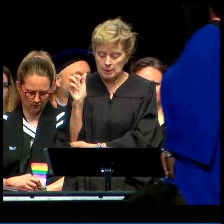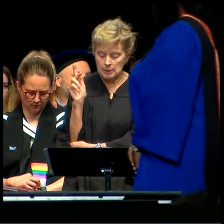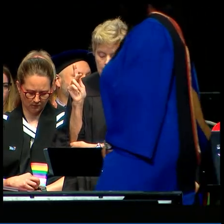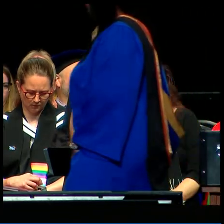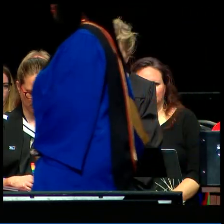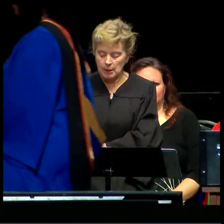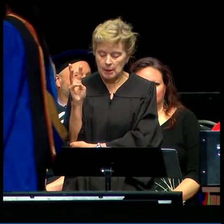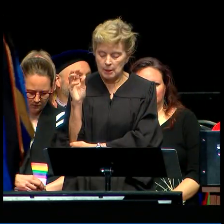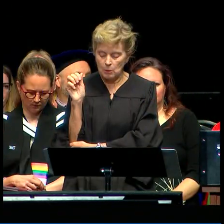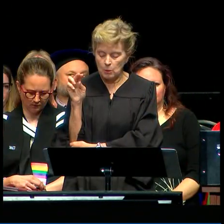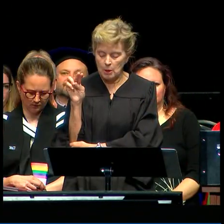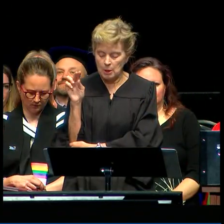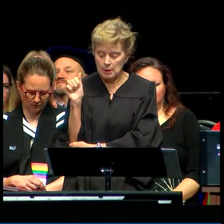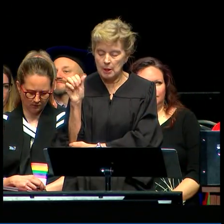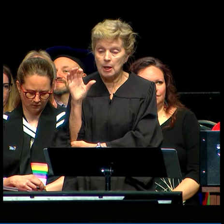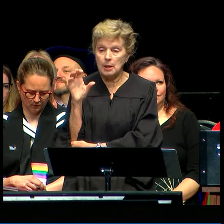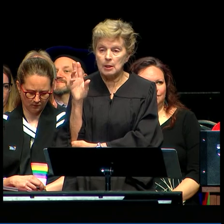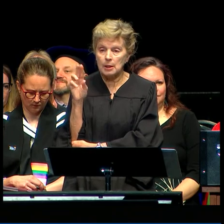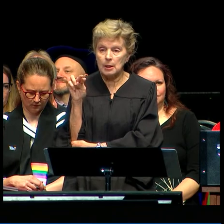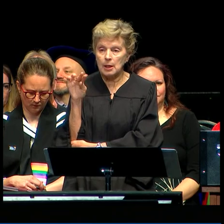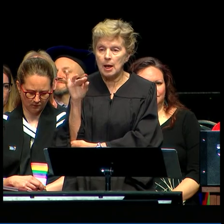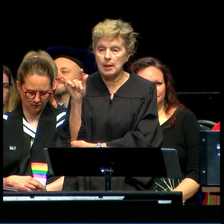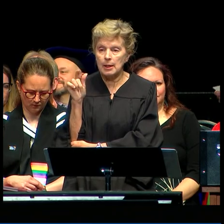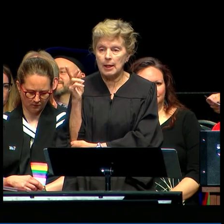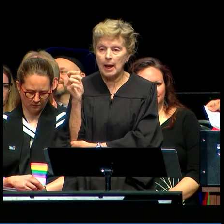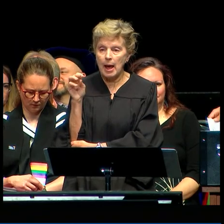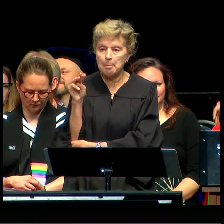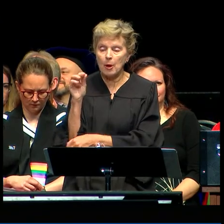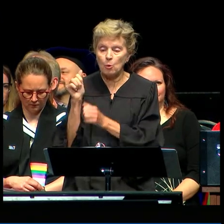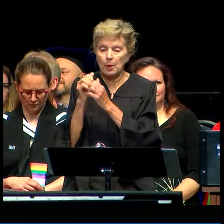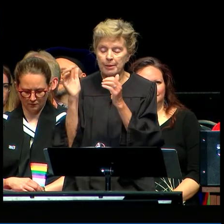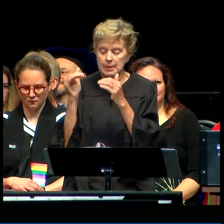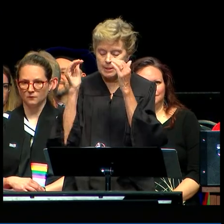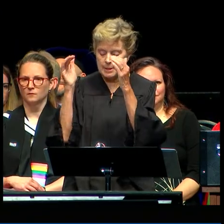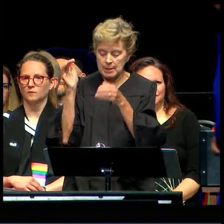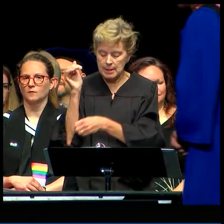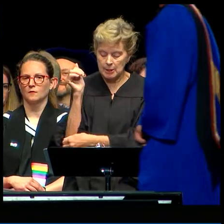Kiwana Cunningham, with distinction.